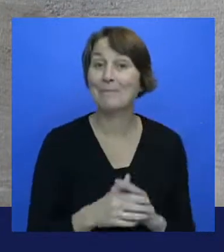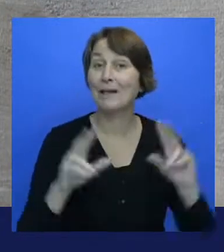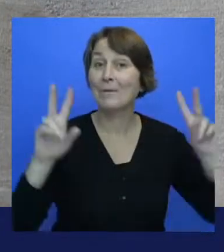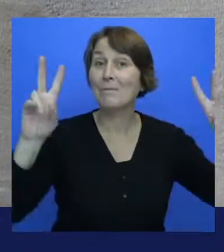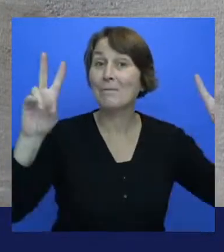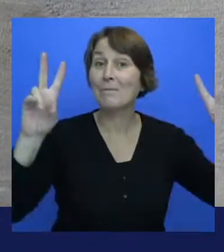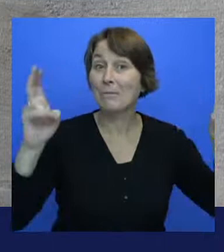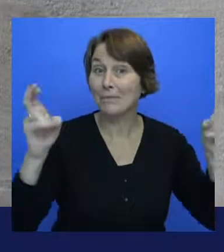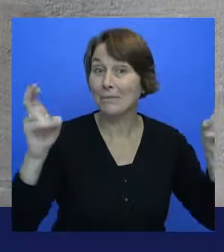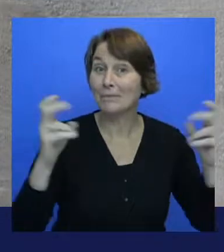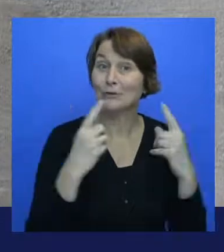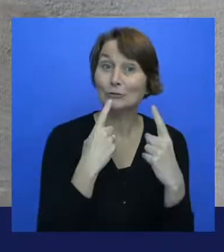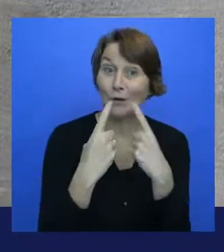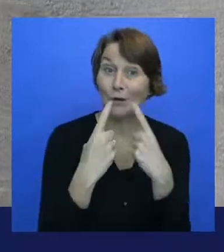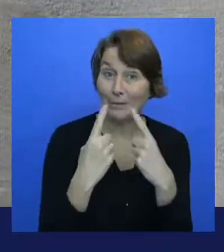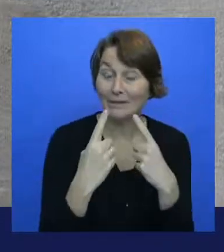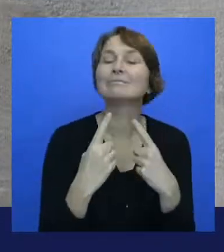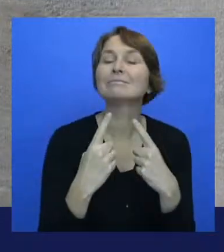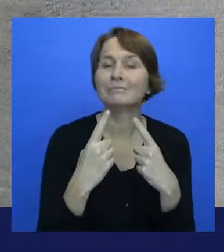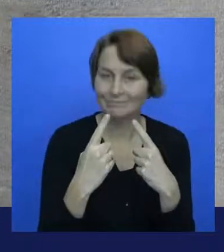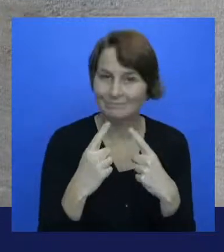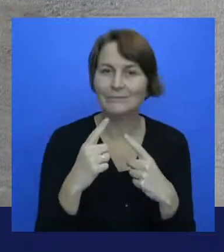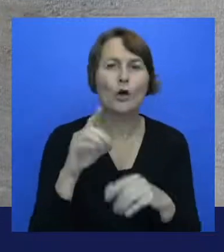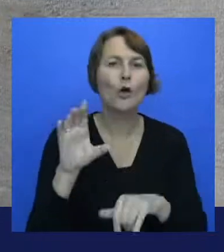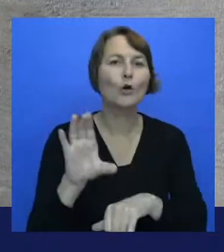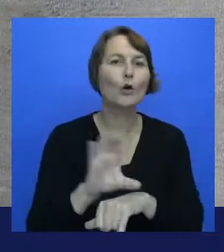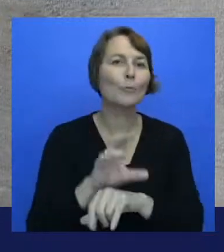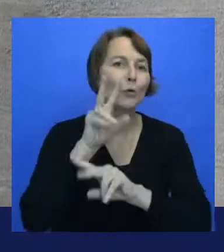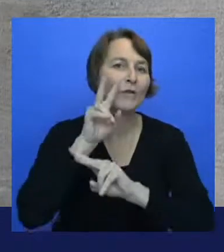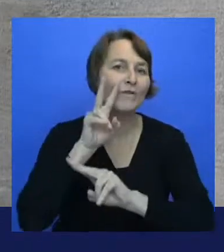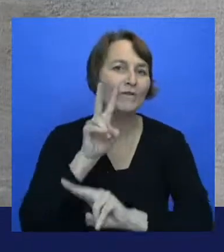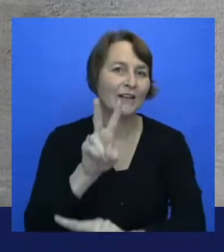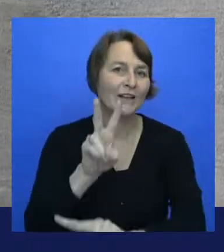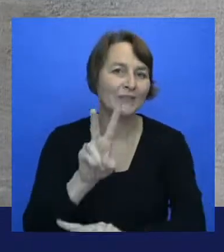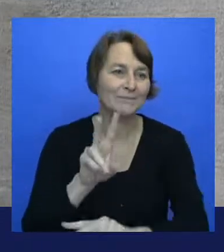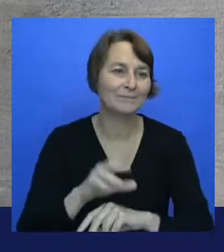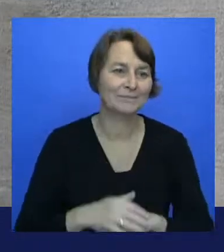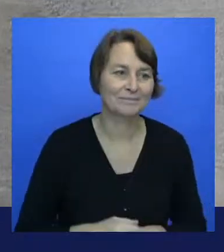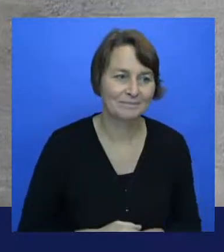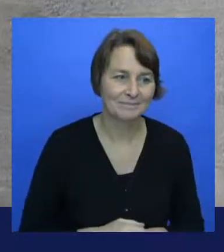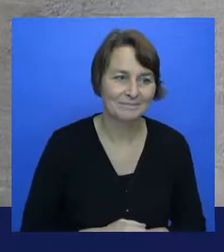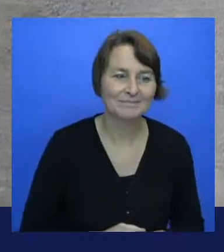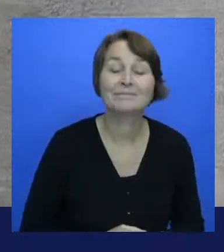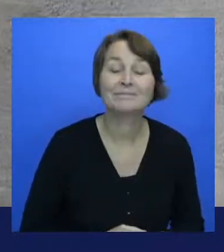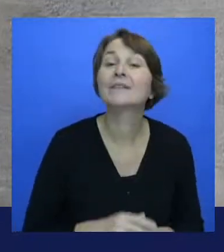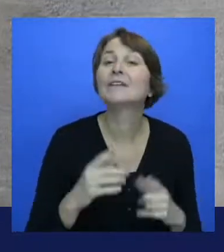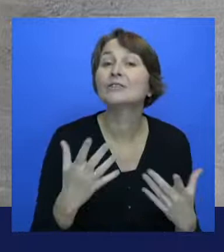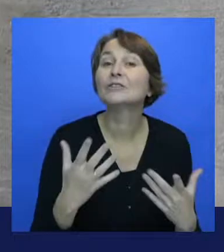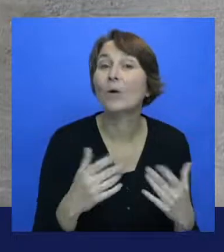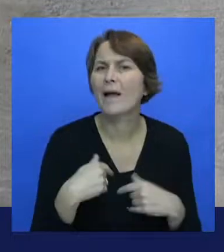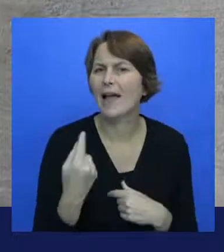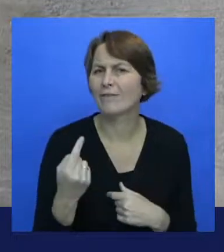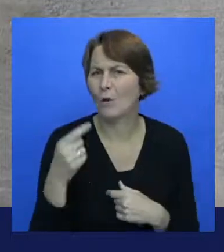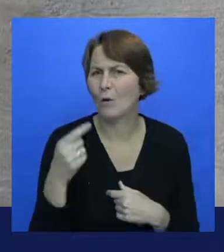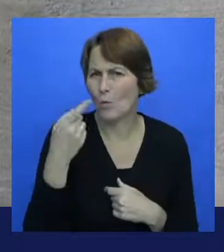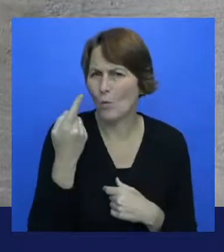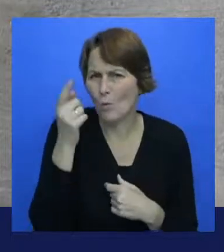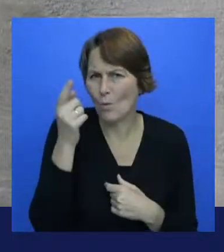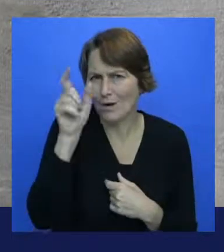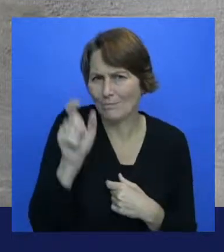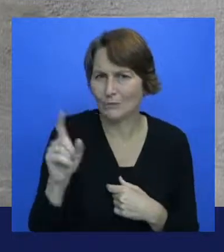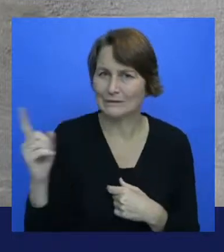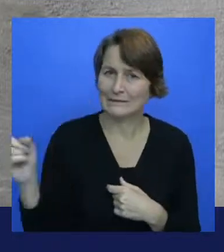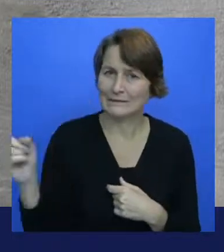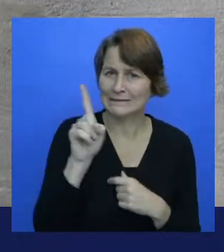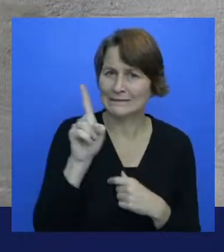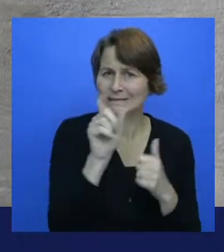vision. We've got awesome people joining us. So we've got someone from OpenCV, no less the CEO of